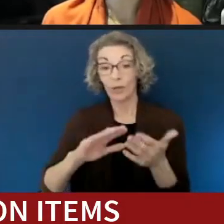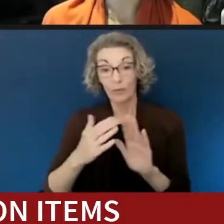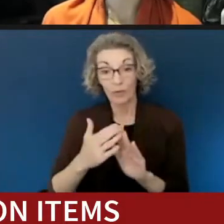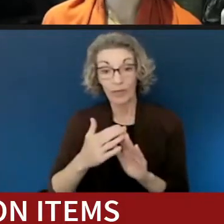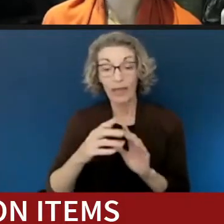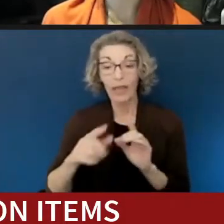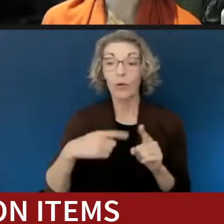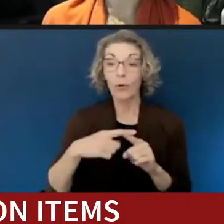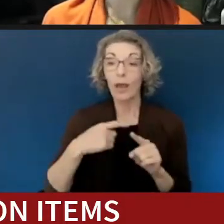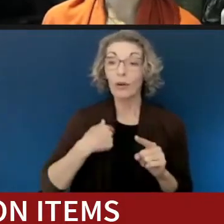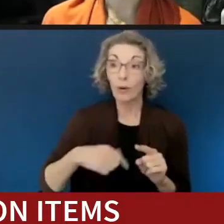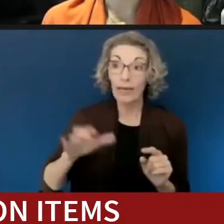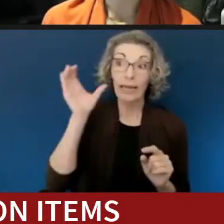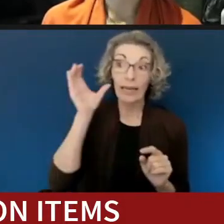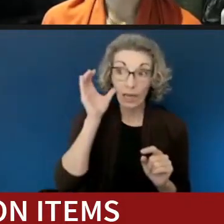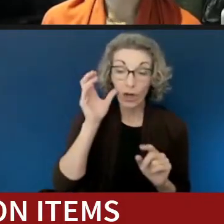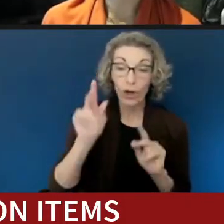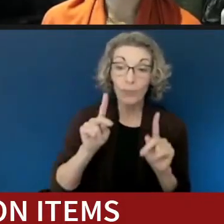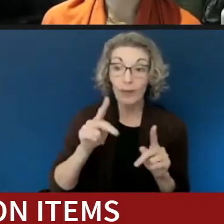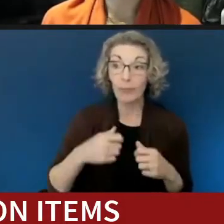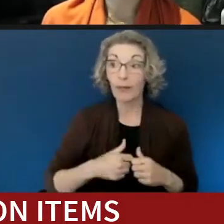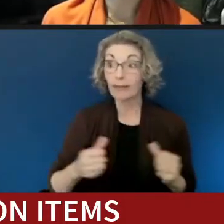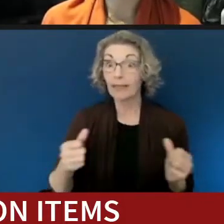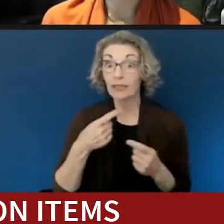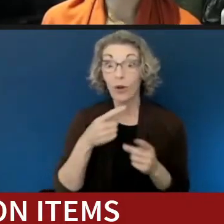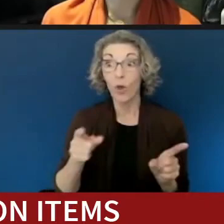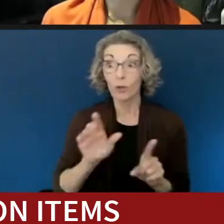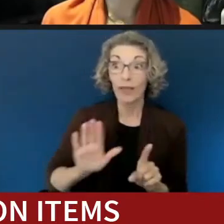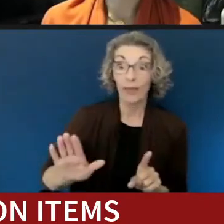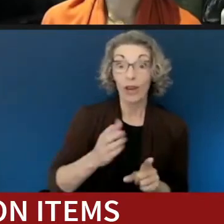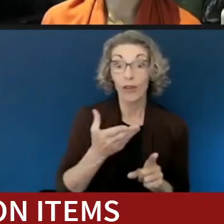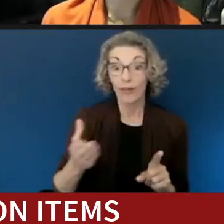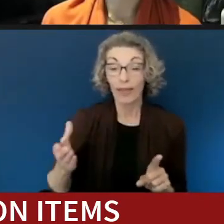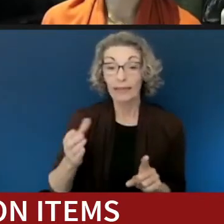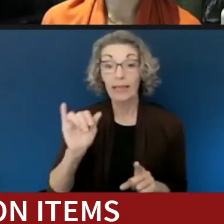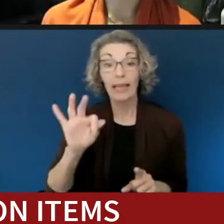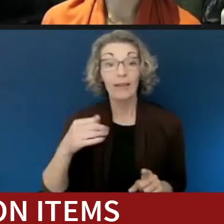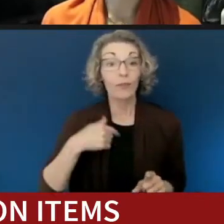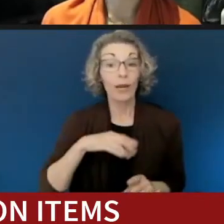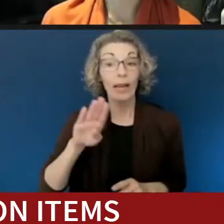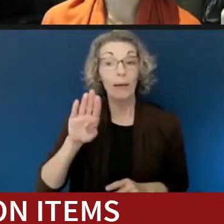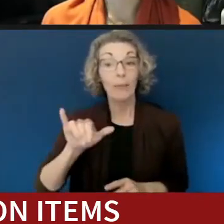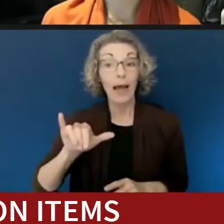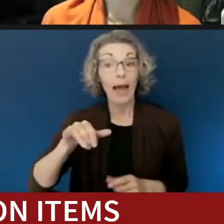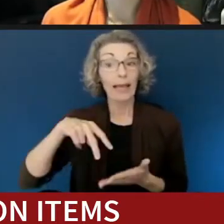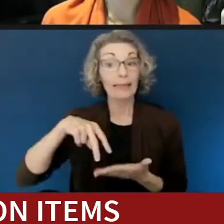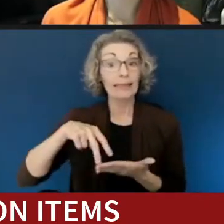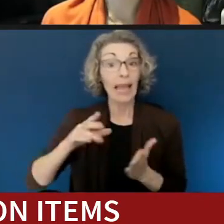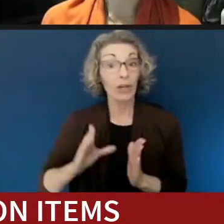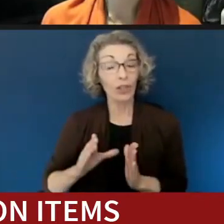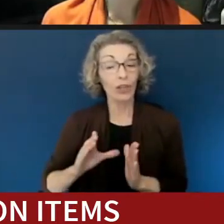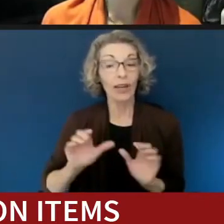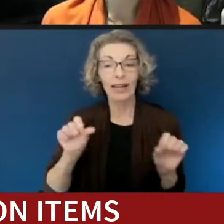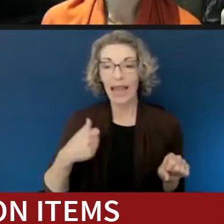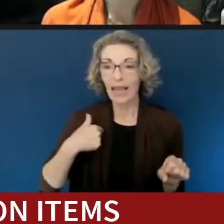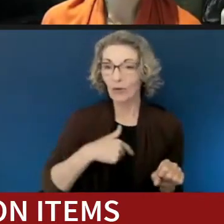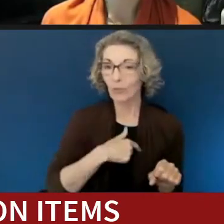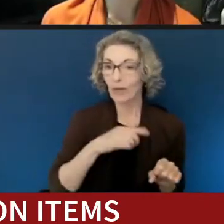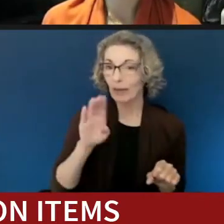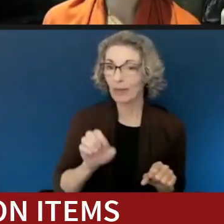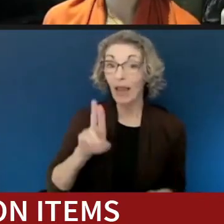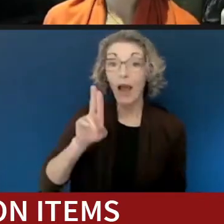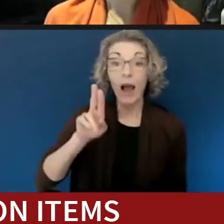of disclosures, when we are bystanders. Can we be an upstander in that process? And I think that's something I've really